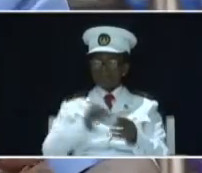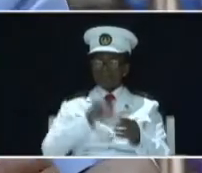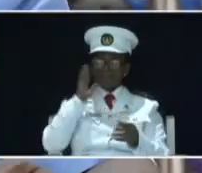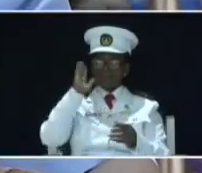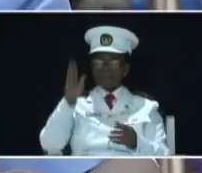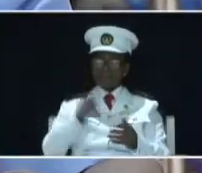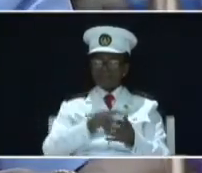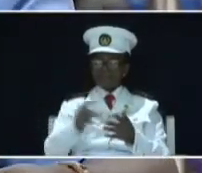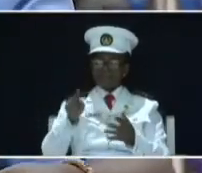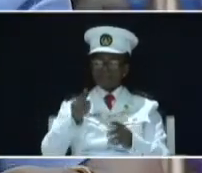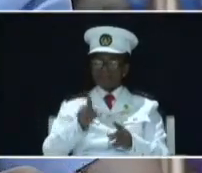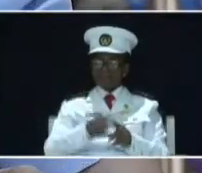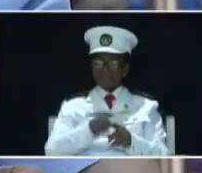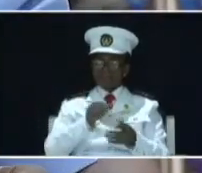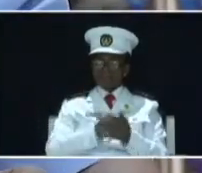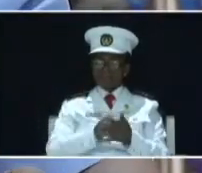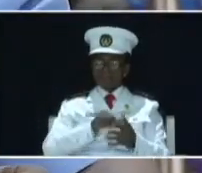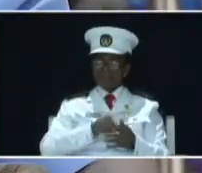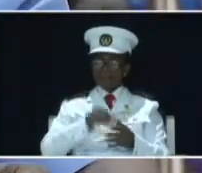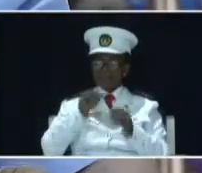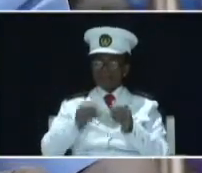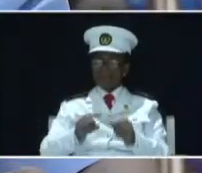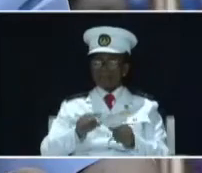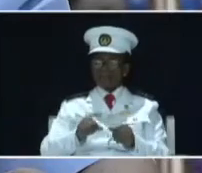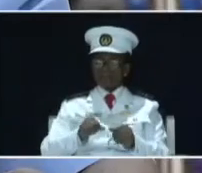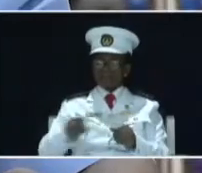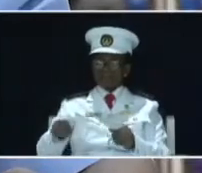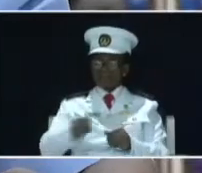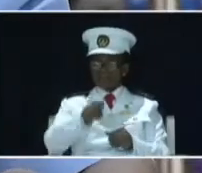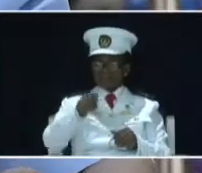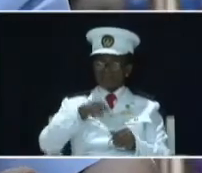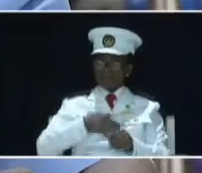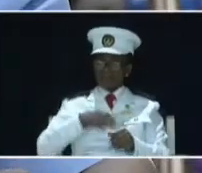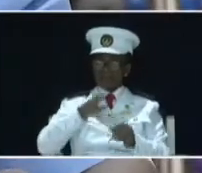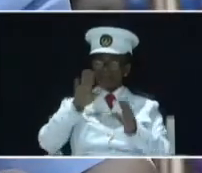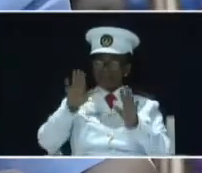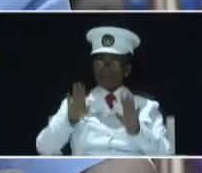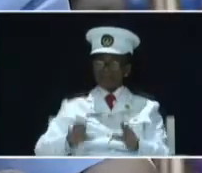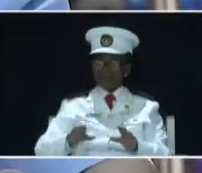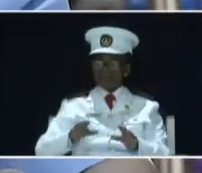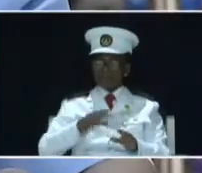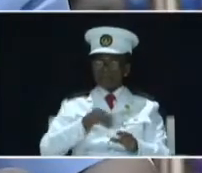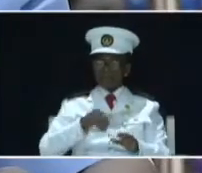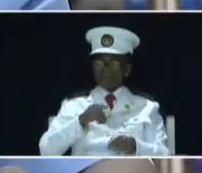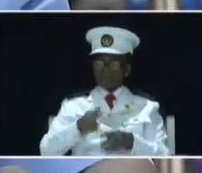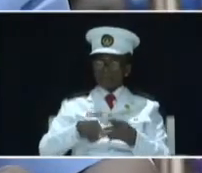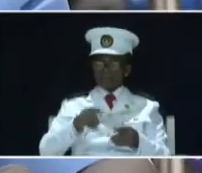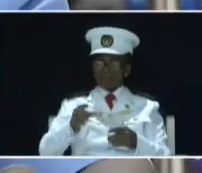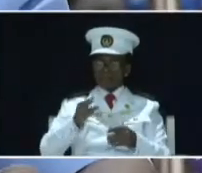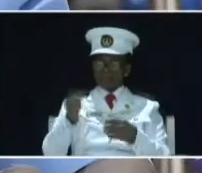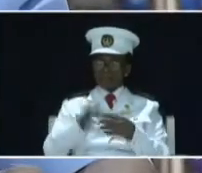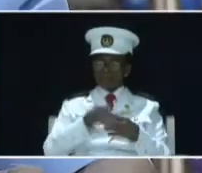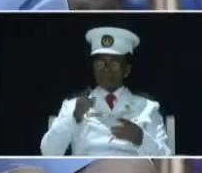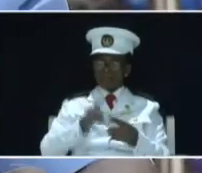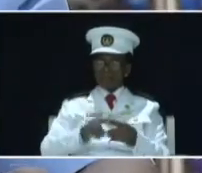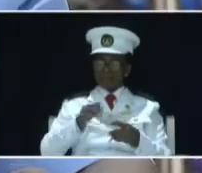so that I can get my miracle and go back to my home.